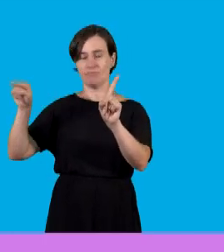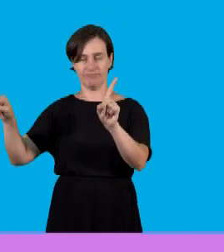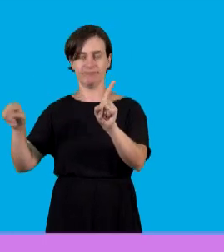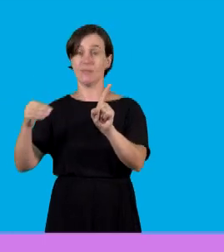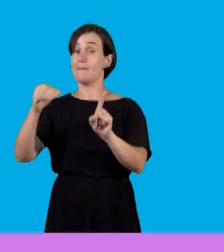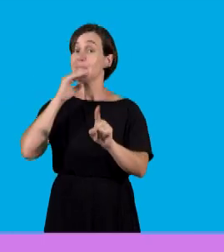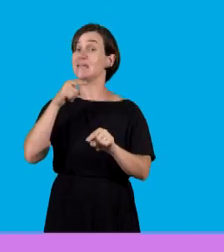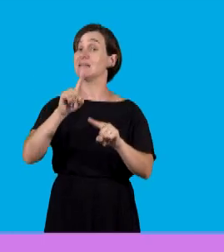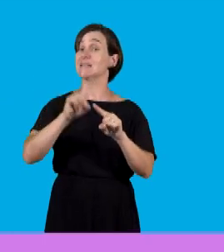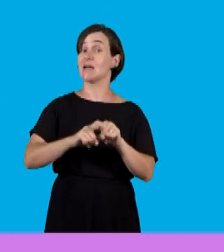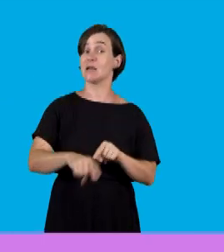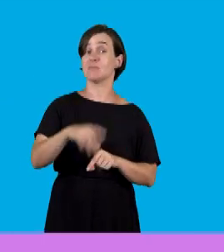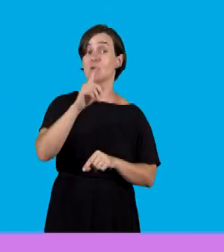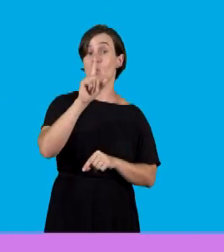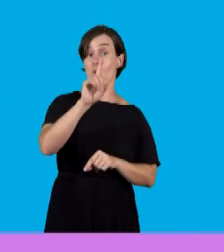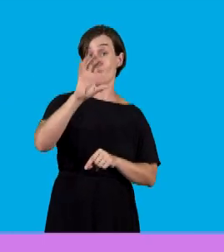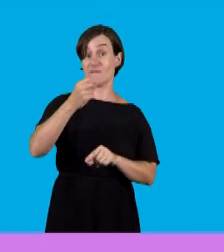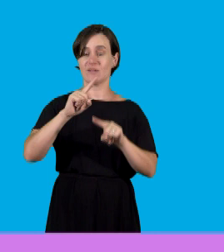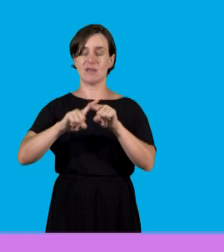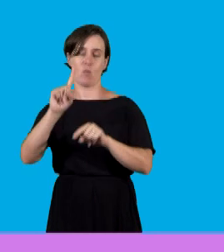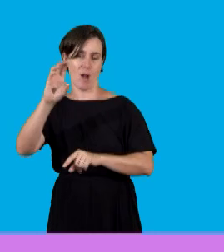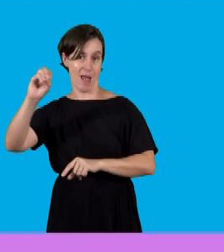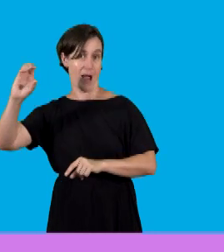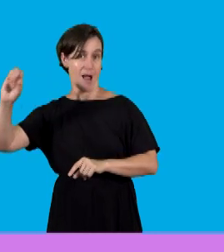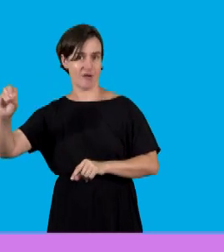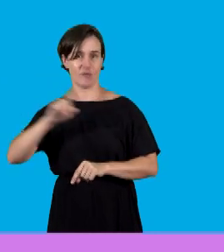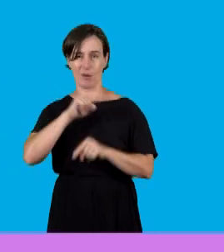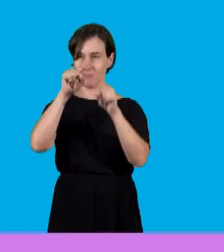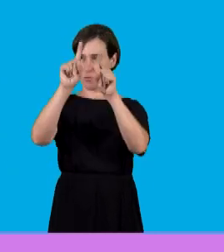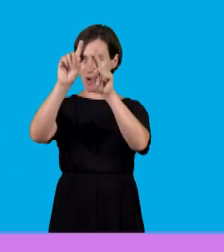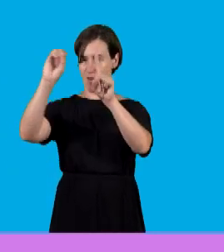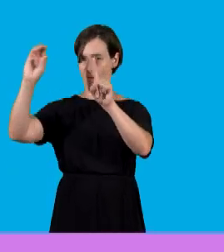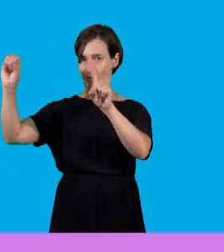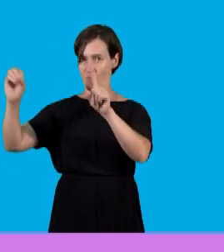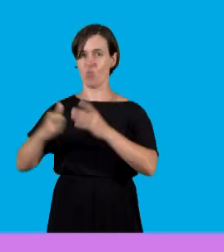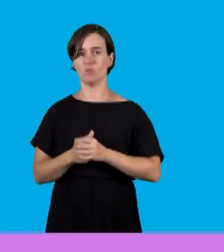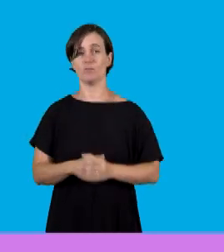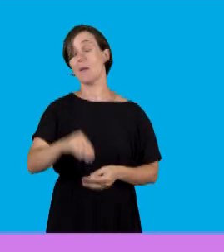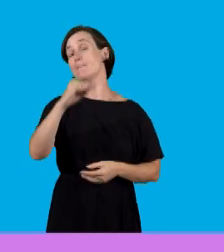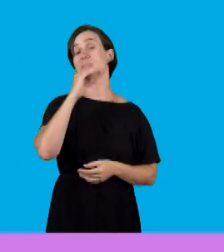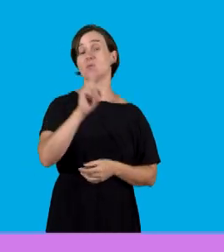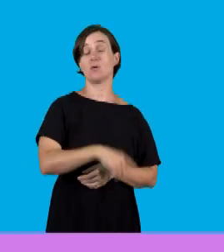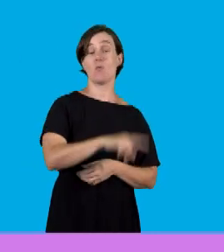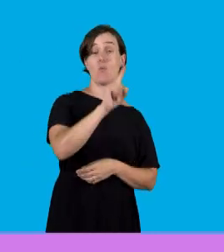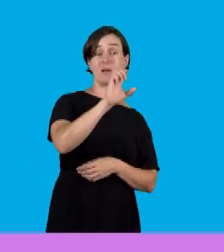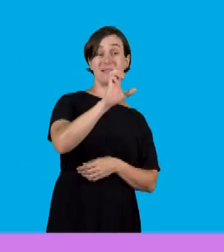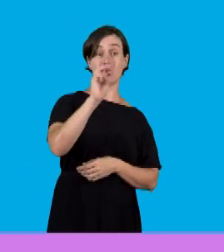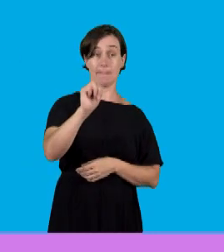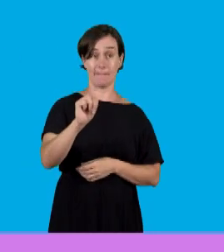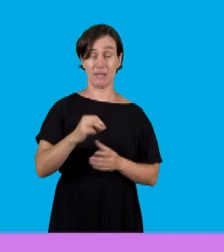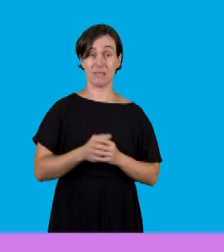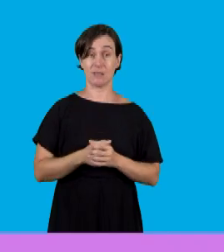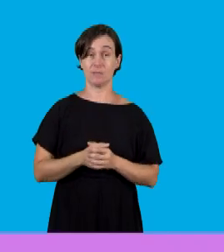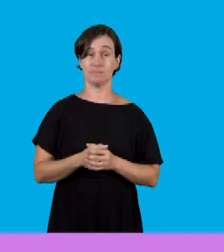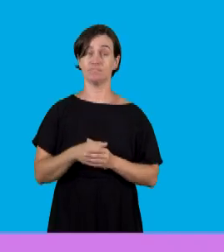Then we multiply. So it means we'll multiply 150 by 100. Then we have 1 centimeter is